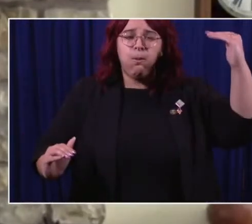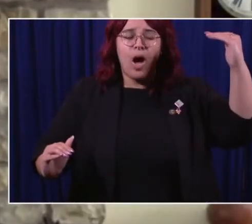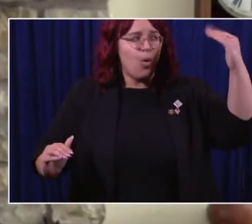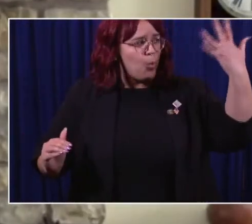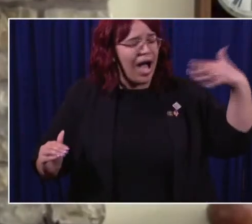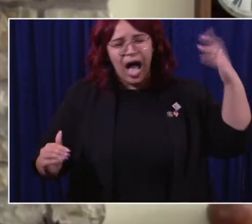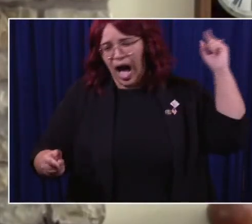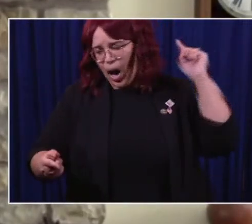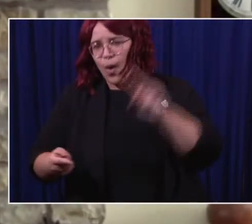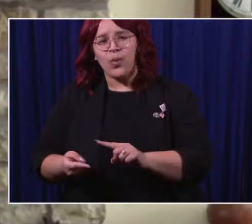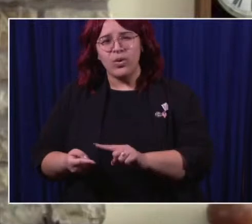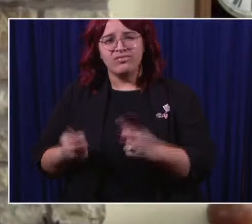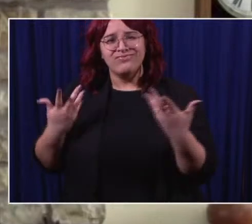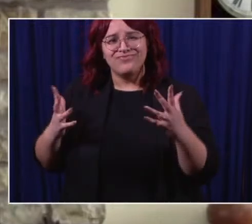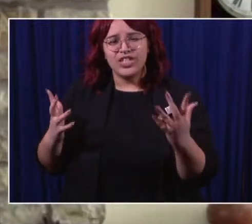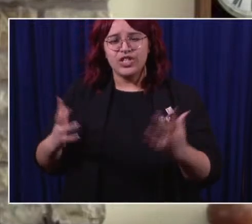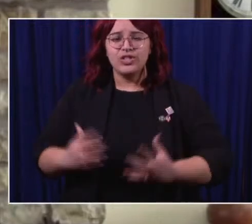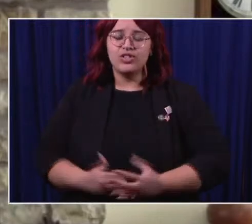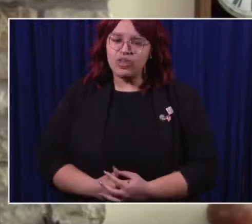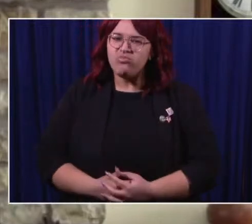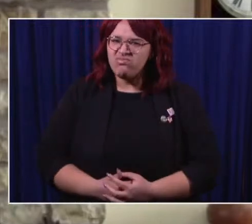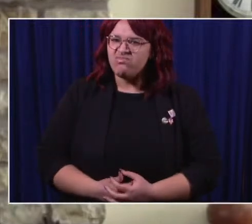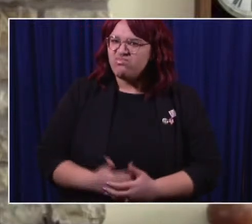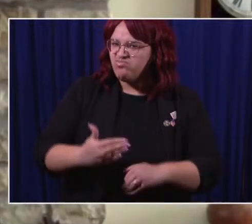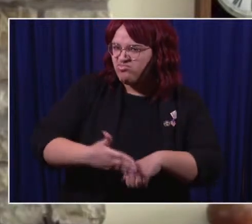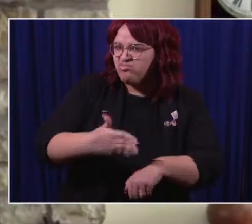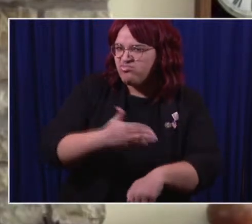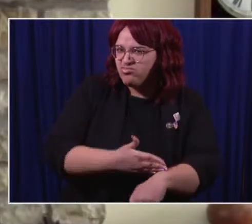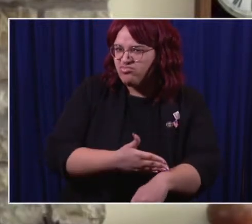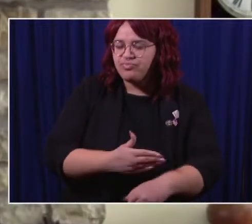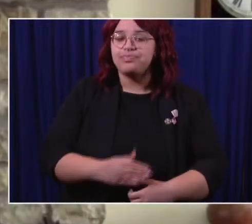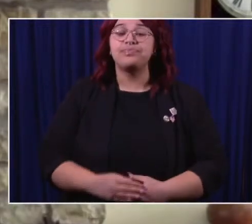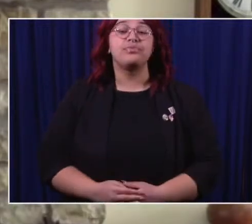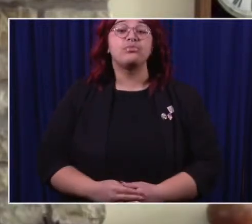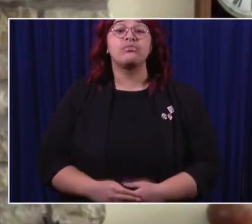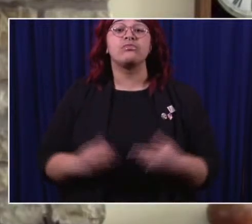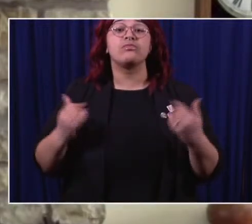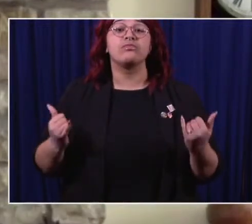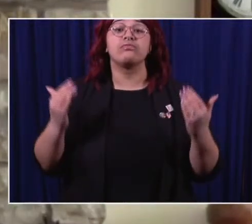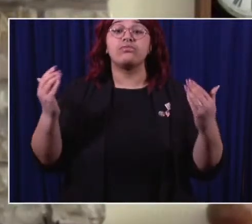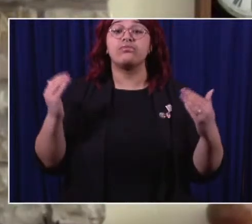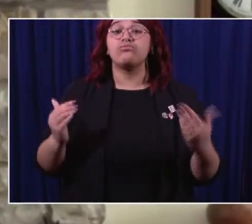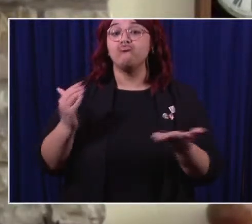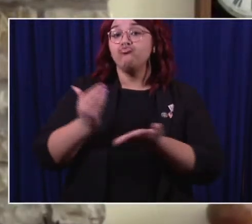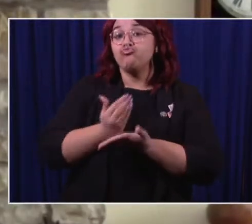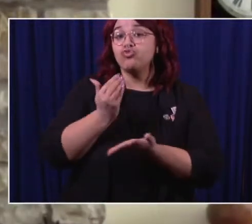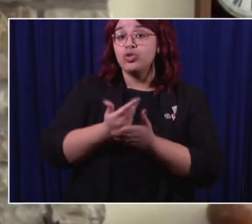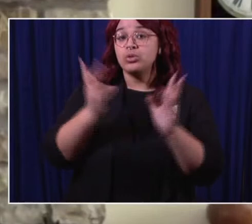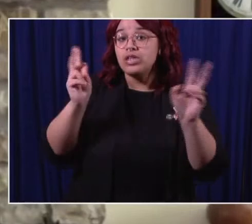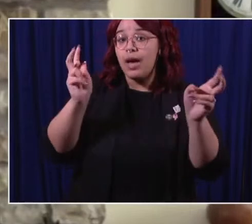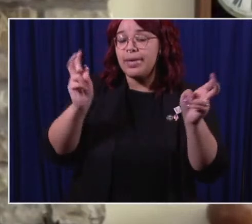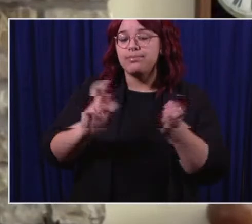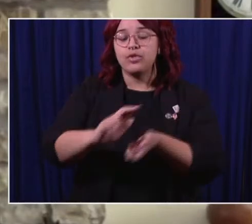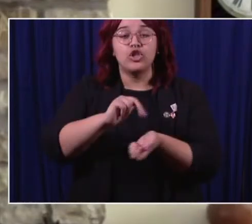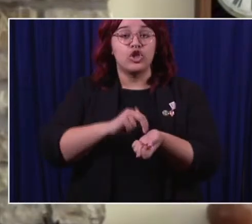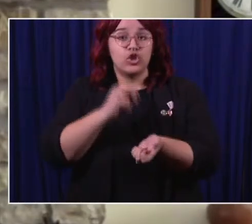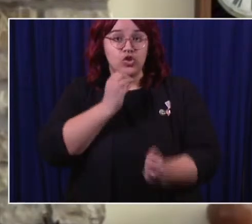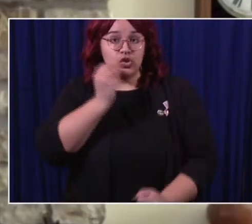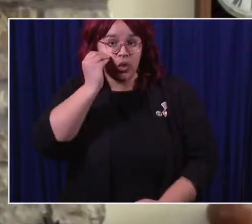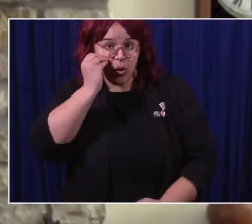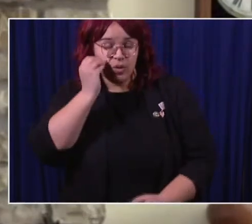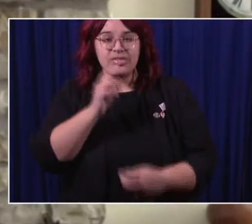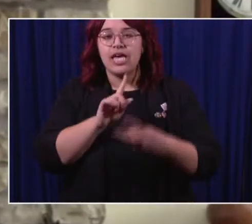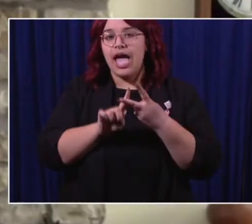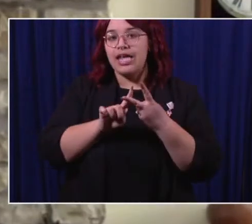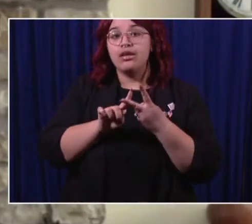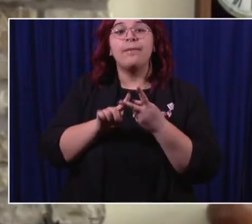want to now, though, talk about nursing homes and visitation, because I know a number of Ohio citizens